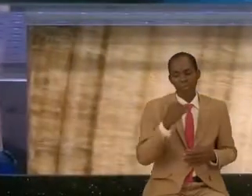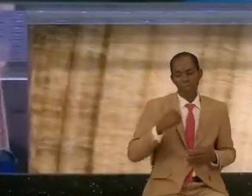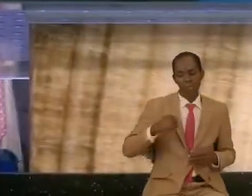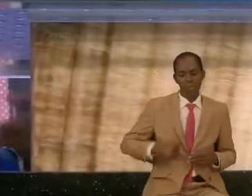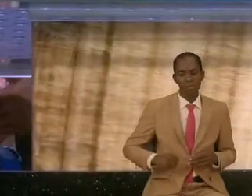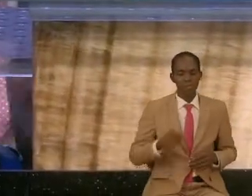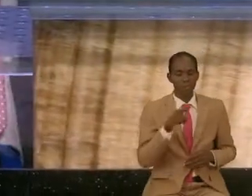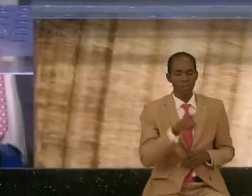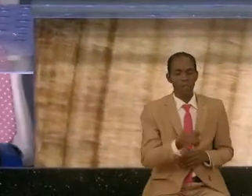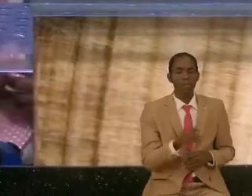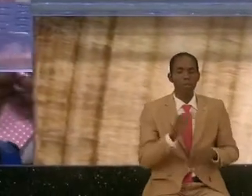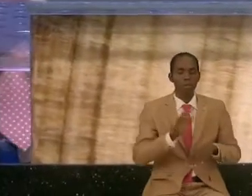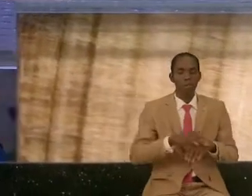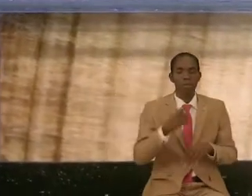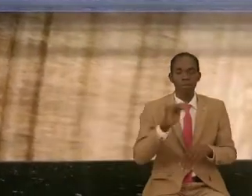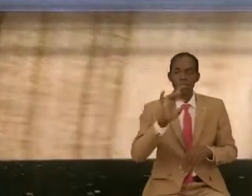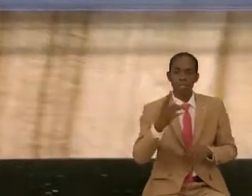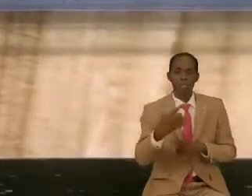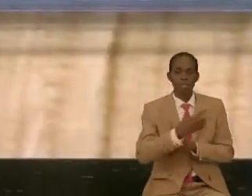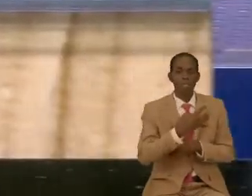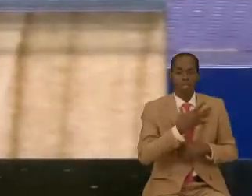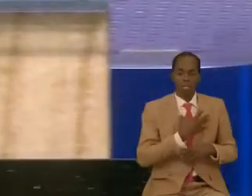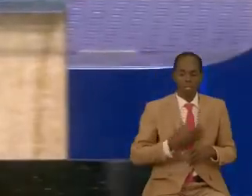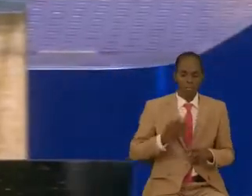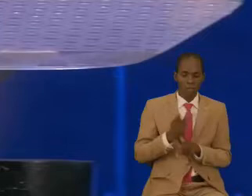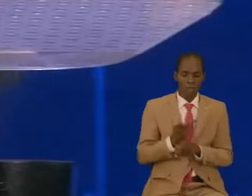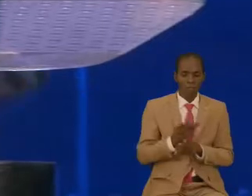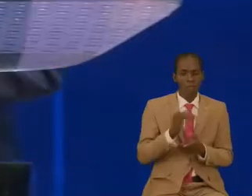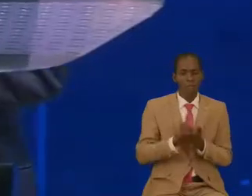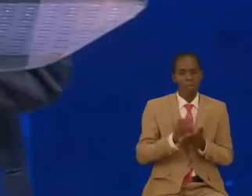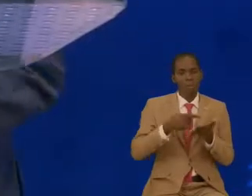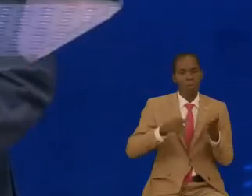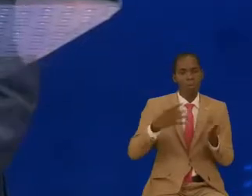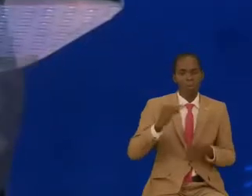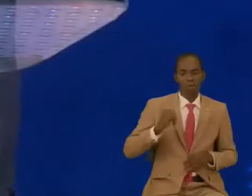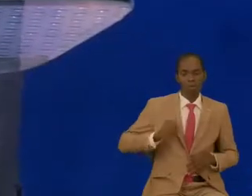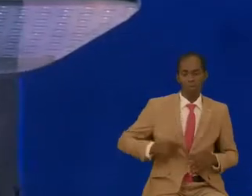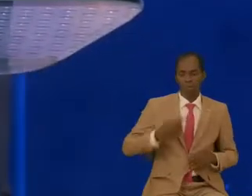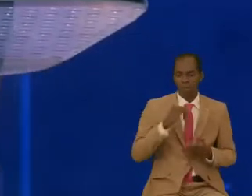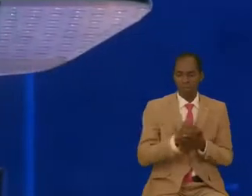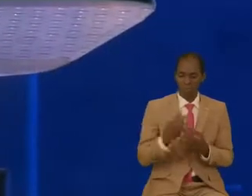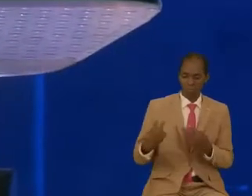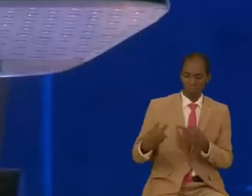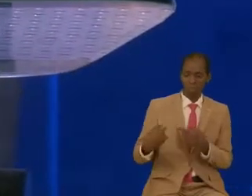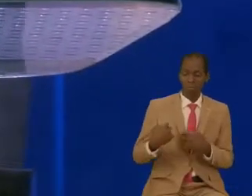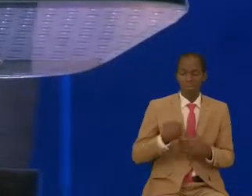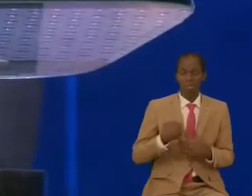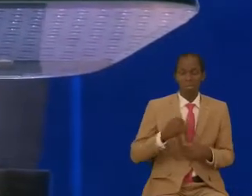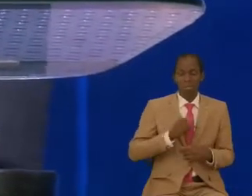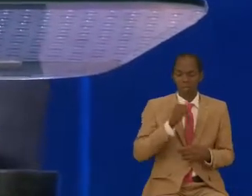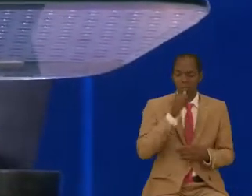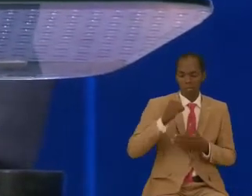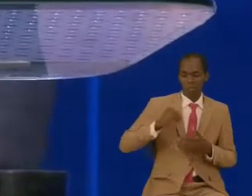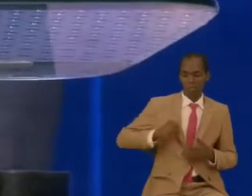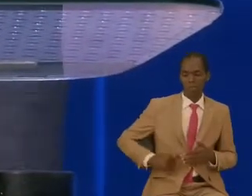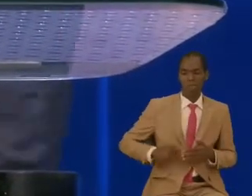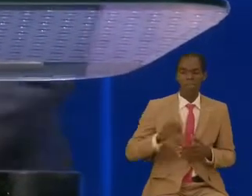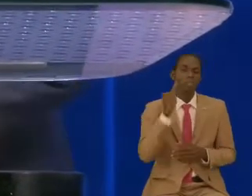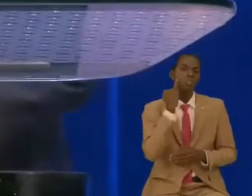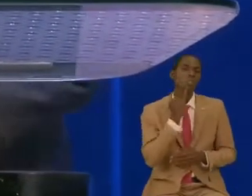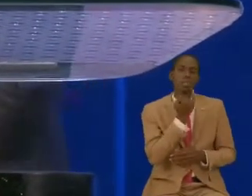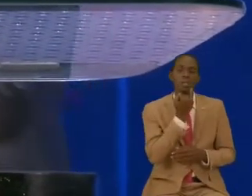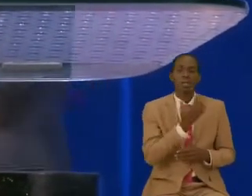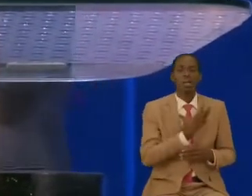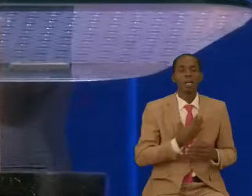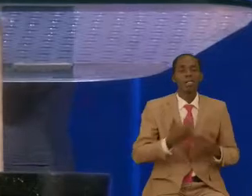eighth day, and they carry that mark of circumcision, and they say, I'm a circumcised Israelite, and they glory